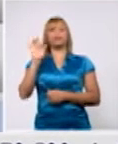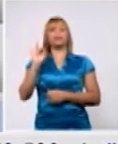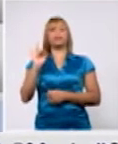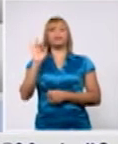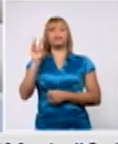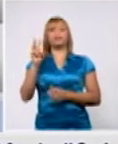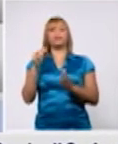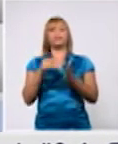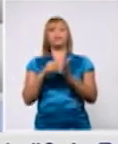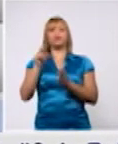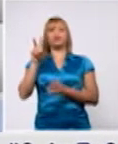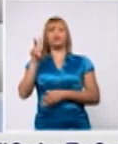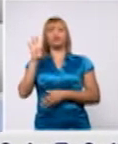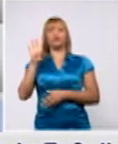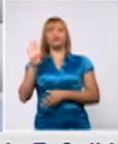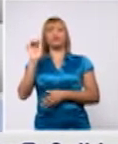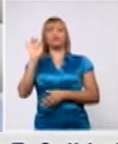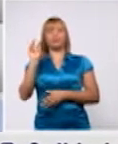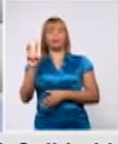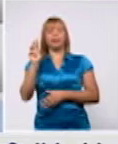18,793,522, after